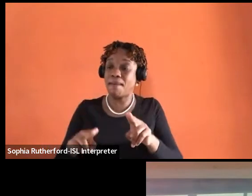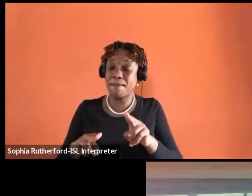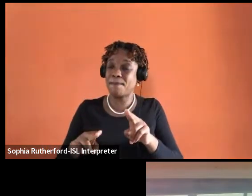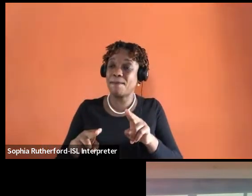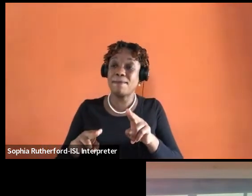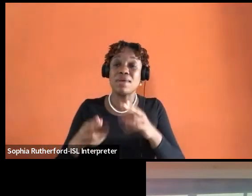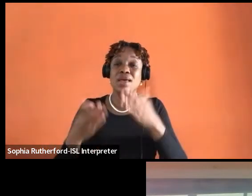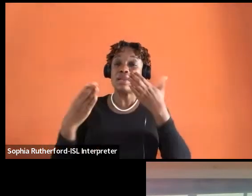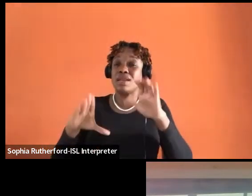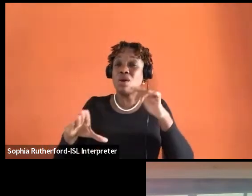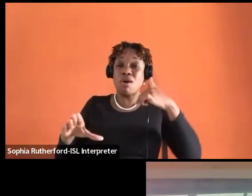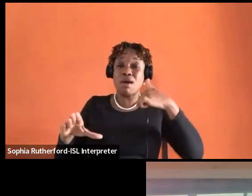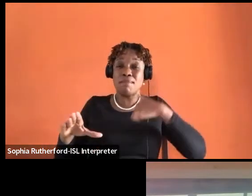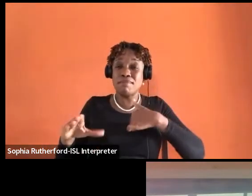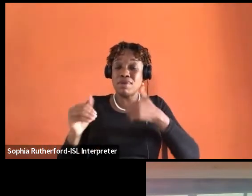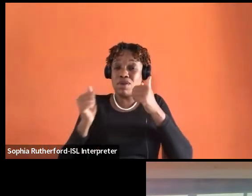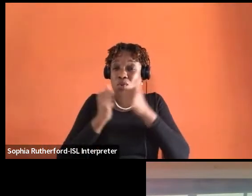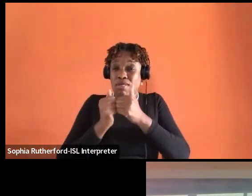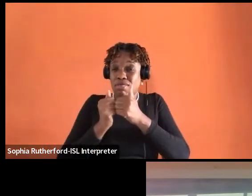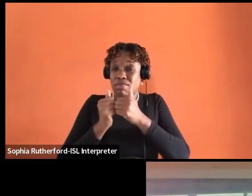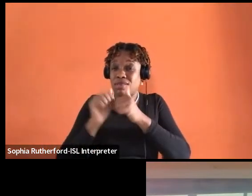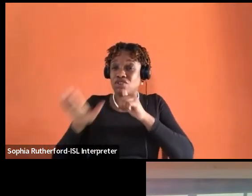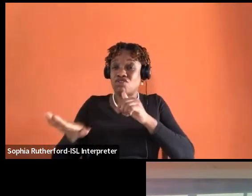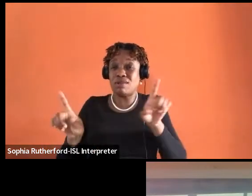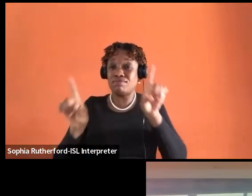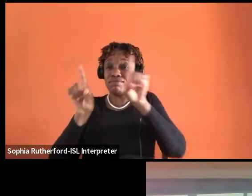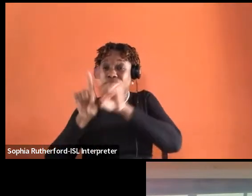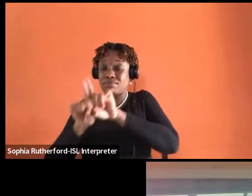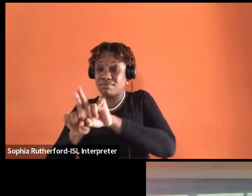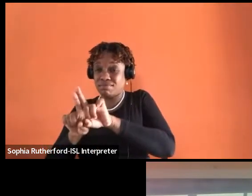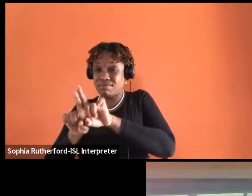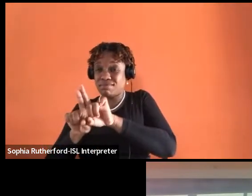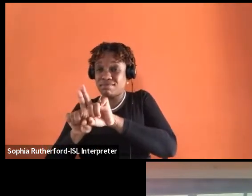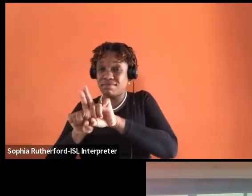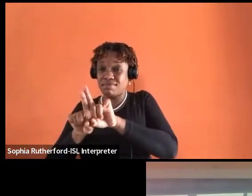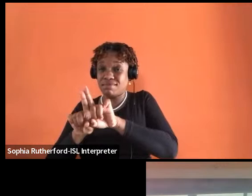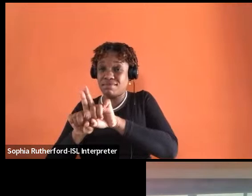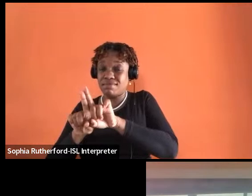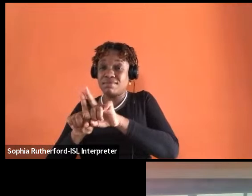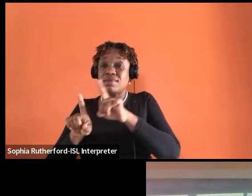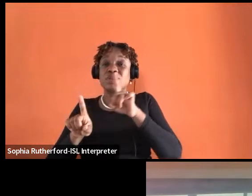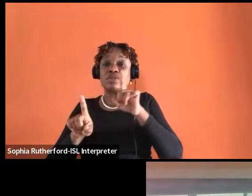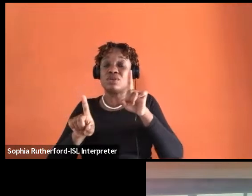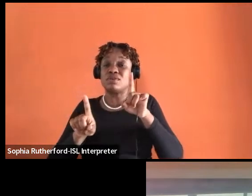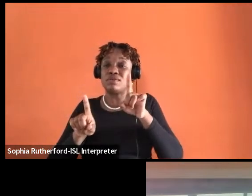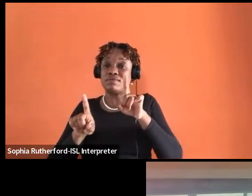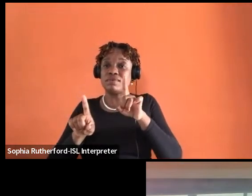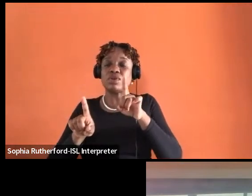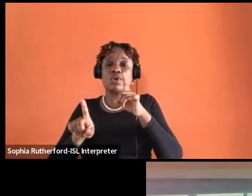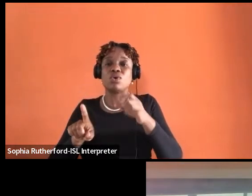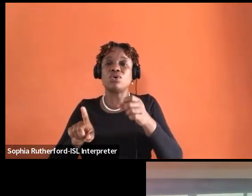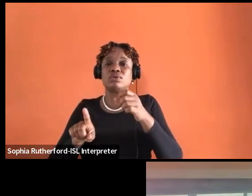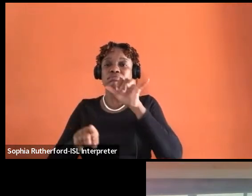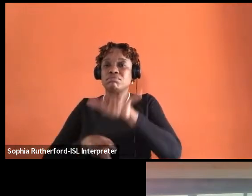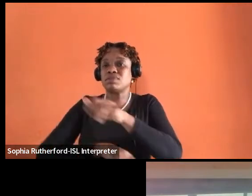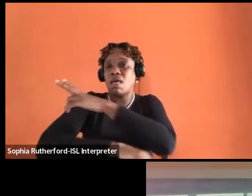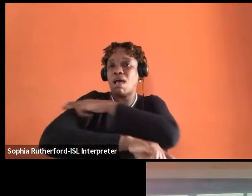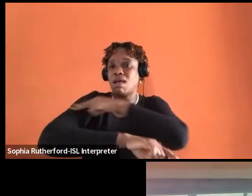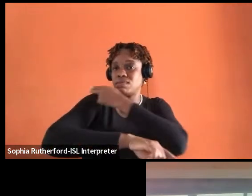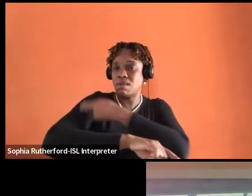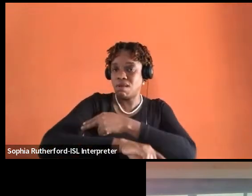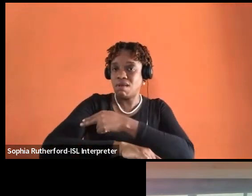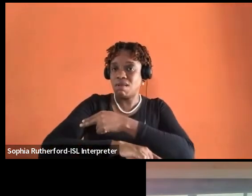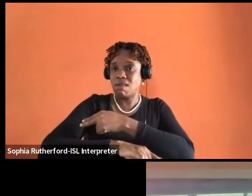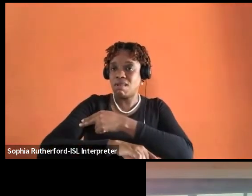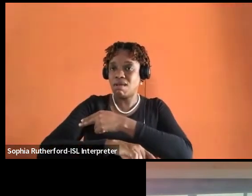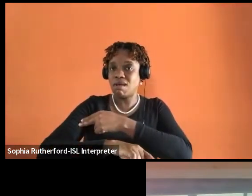to be there with the child, even when the child was admitted, and the child is non-verbal. Now,